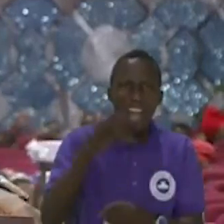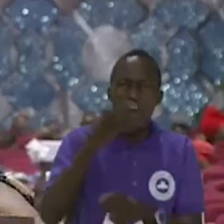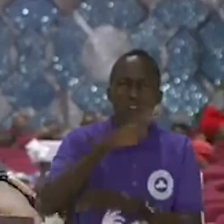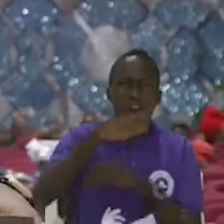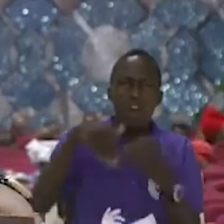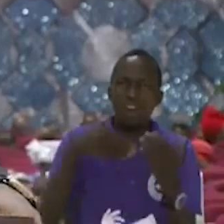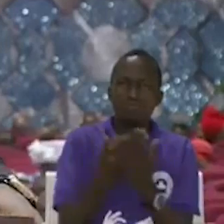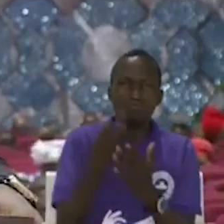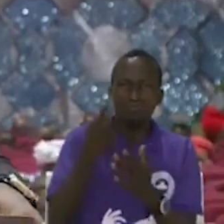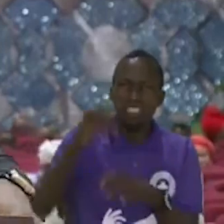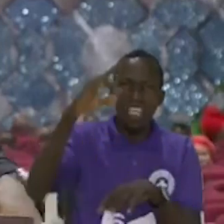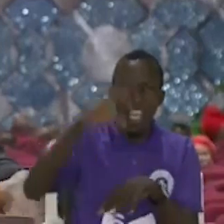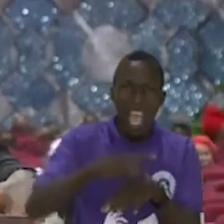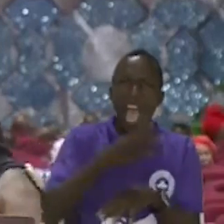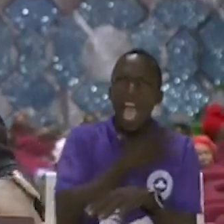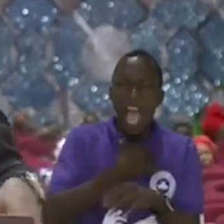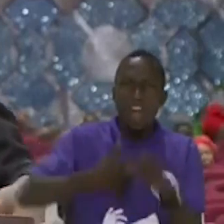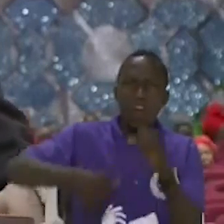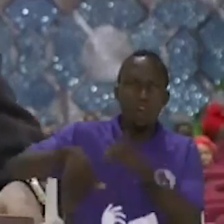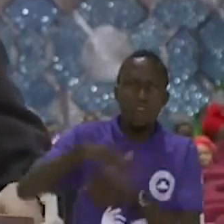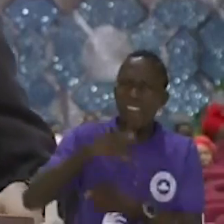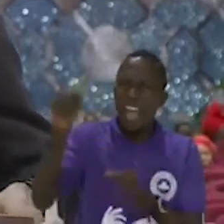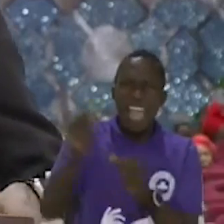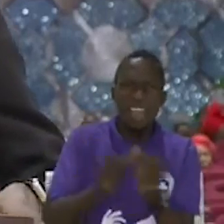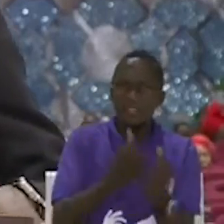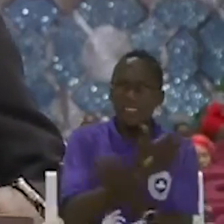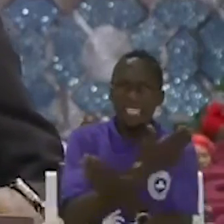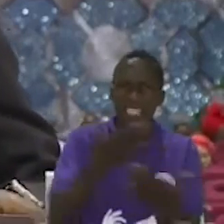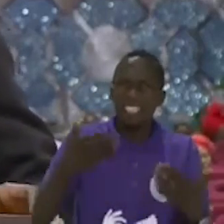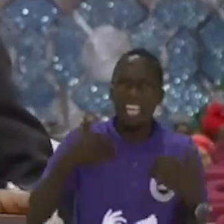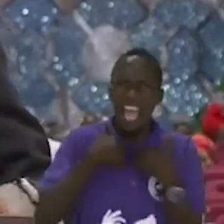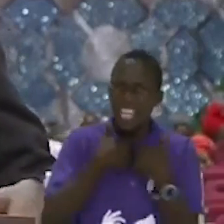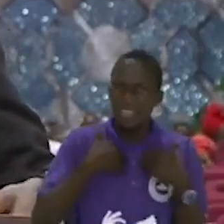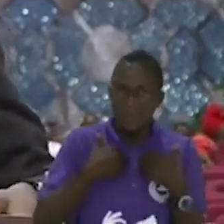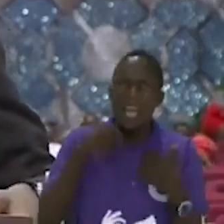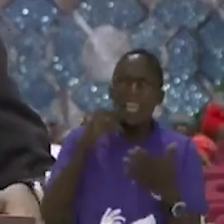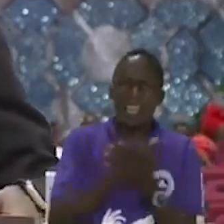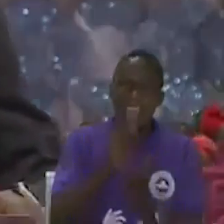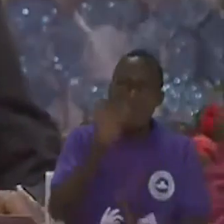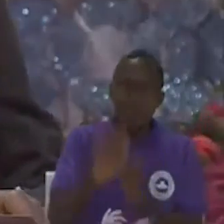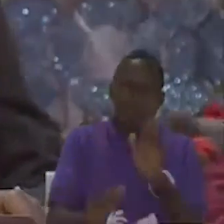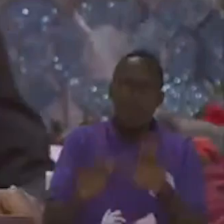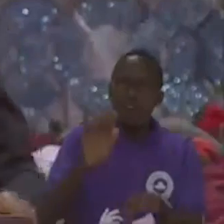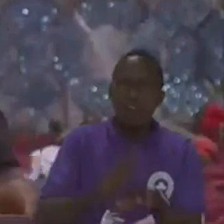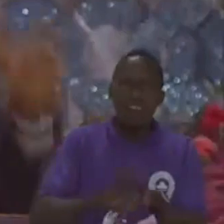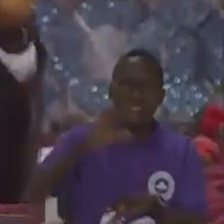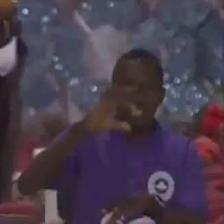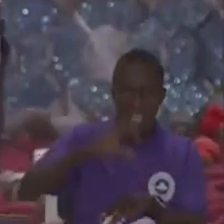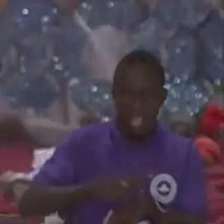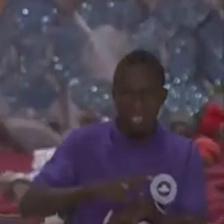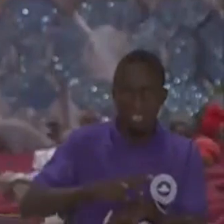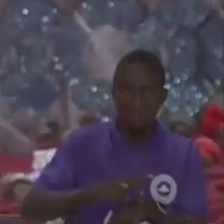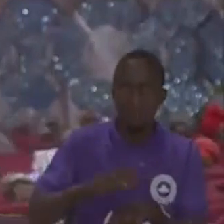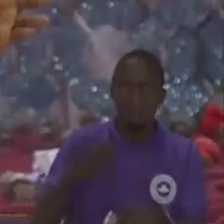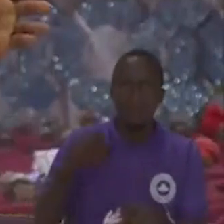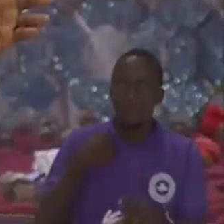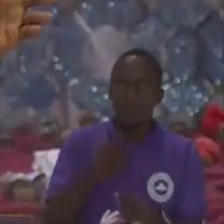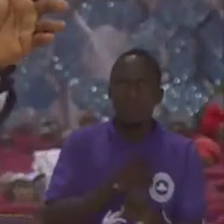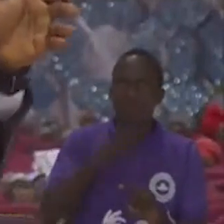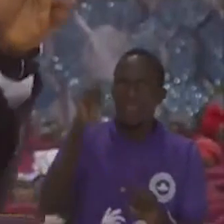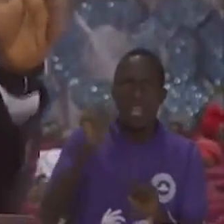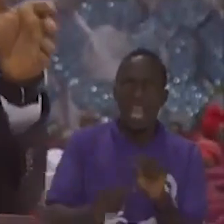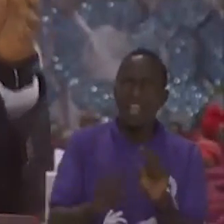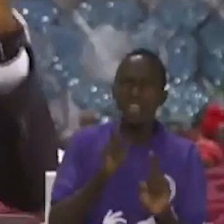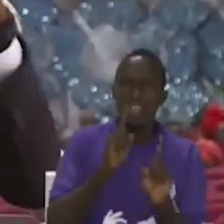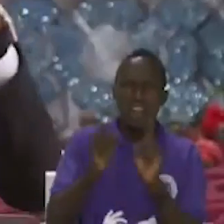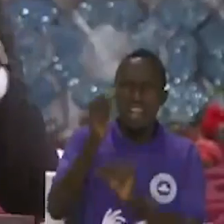the earth, and over every creeping thing that creepeth upon the earth. We cannot talk about dominion